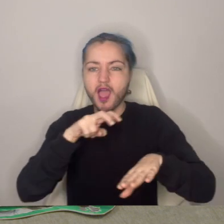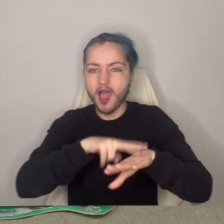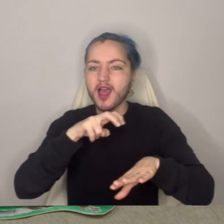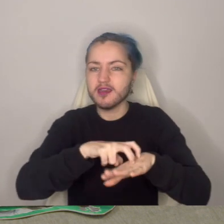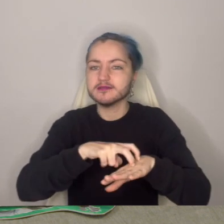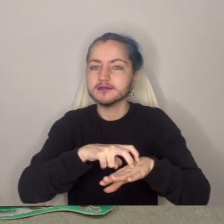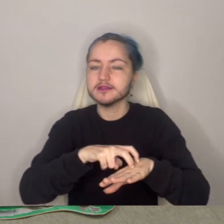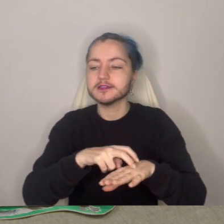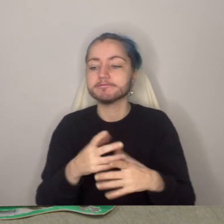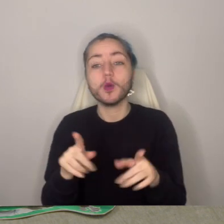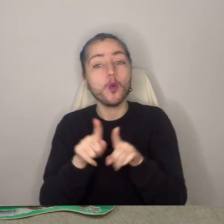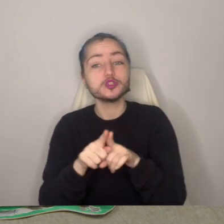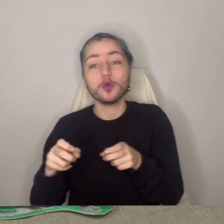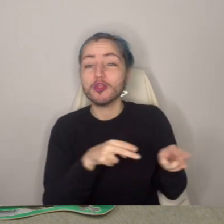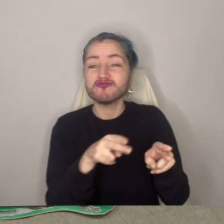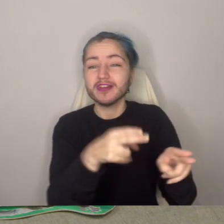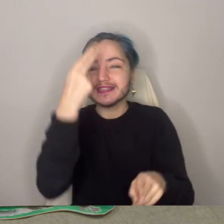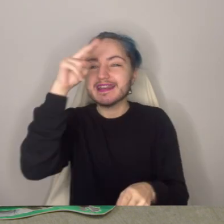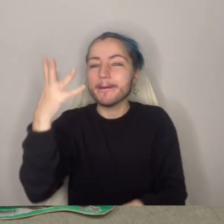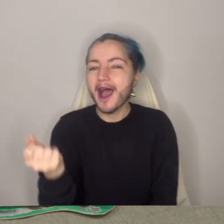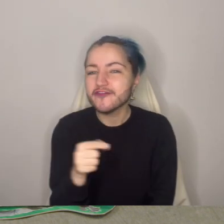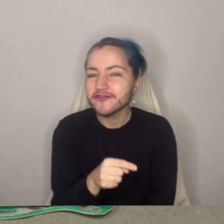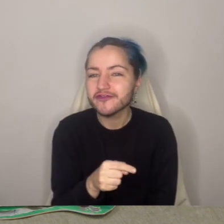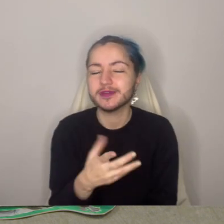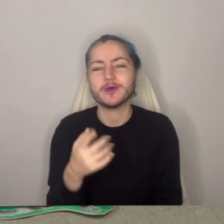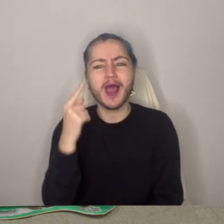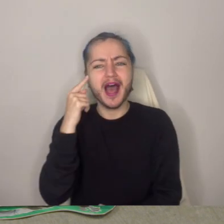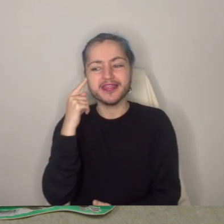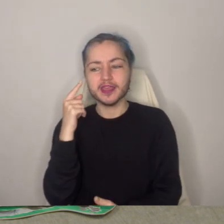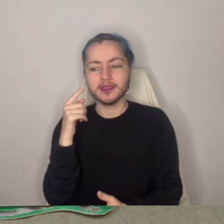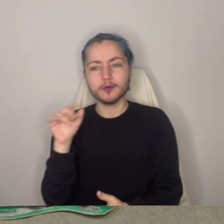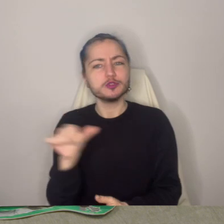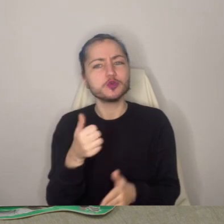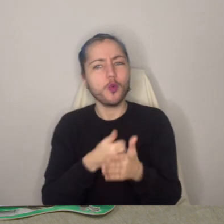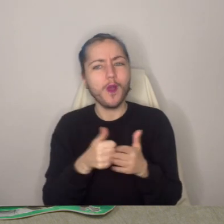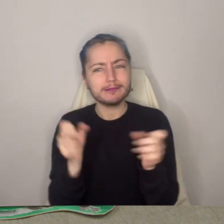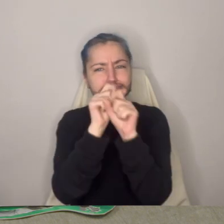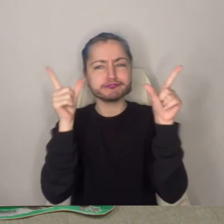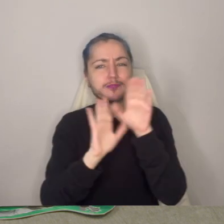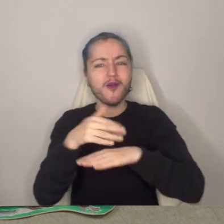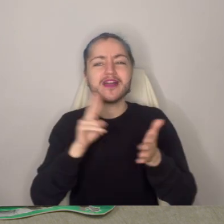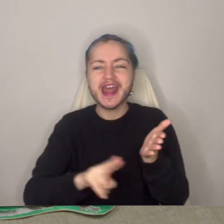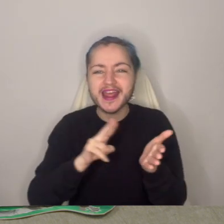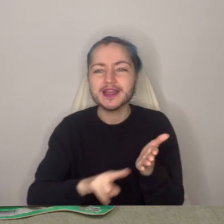and rivers have names. And I think these are all ways for us to be conscious of nature and to respect nature.